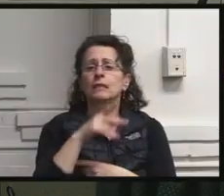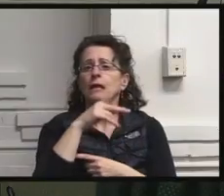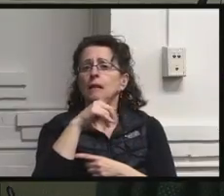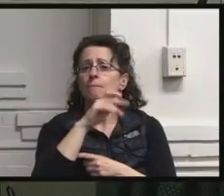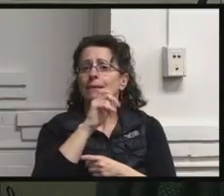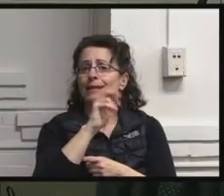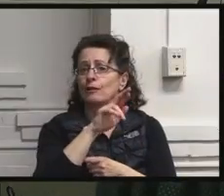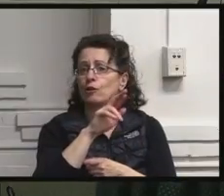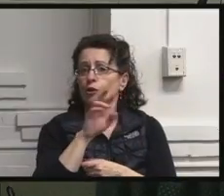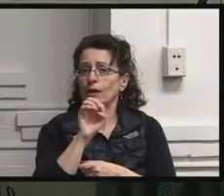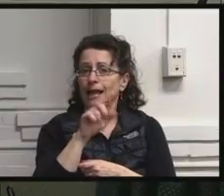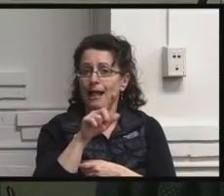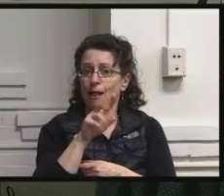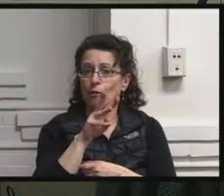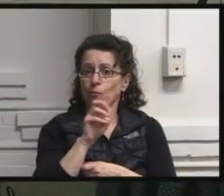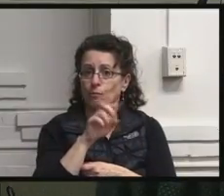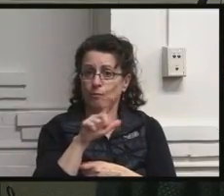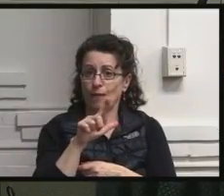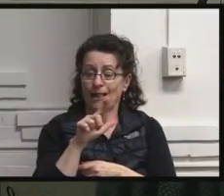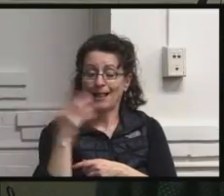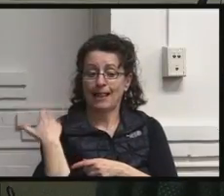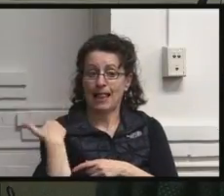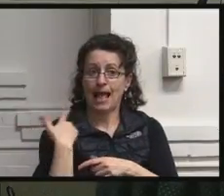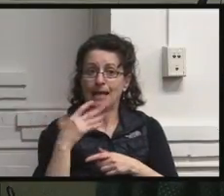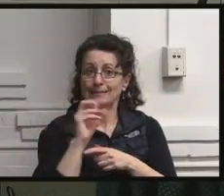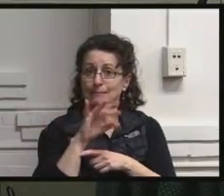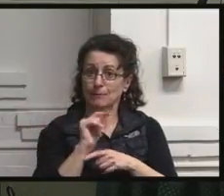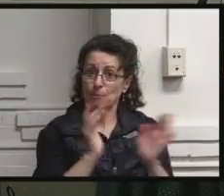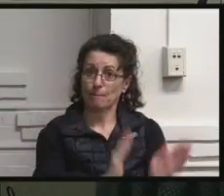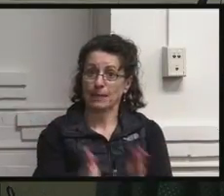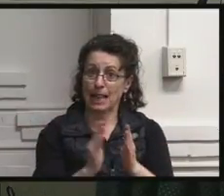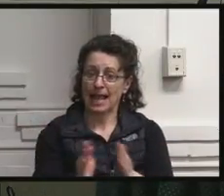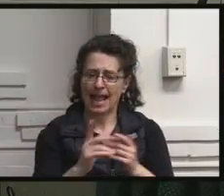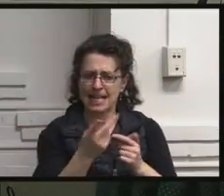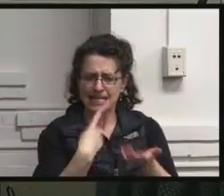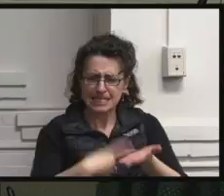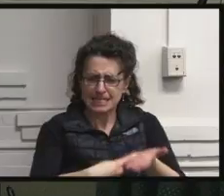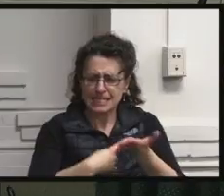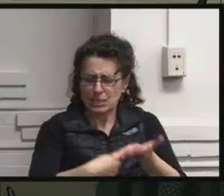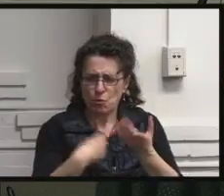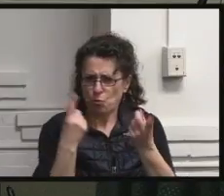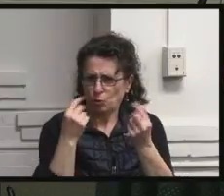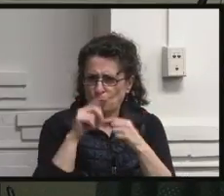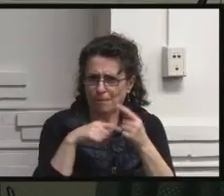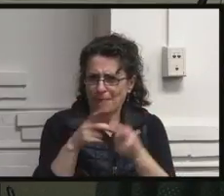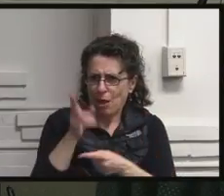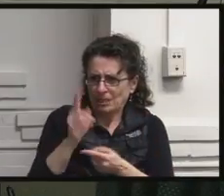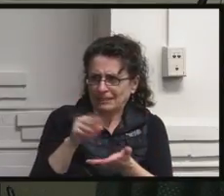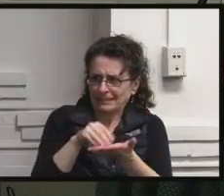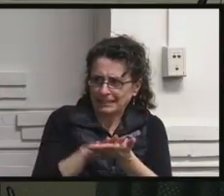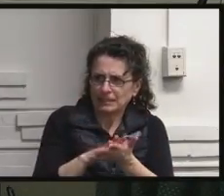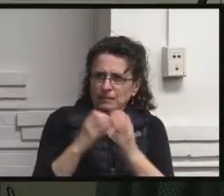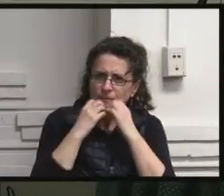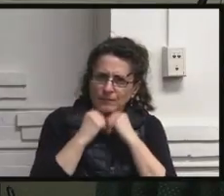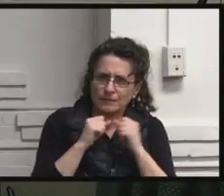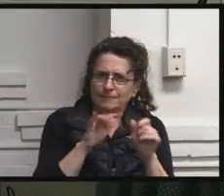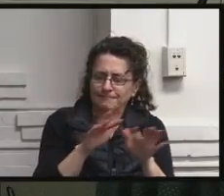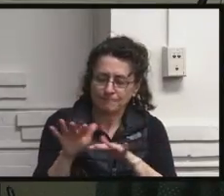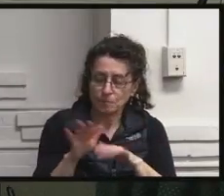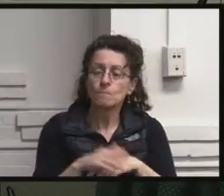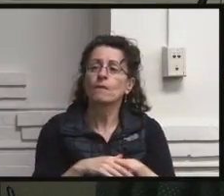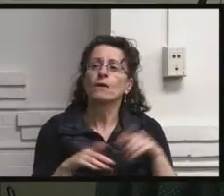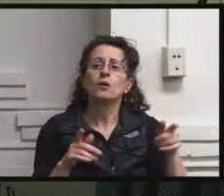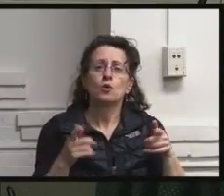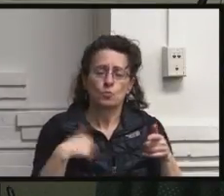back when this project started in September. And again, we're mitigating for taking out that bridge deck and the existing rail with what we